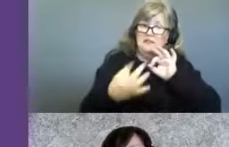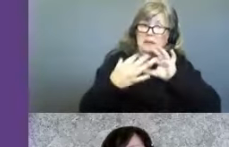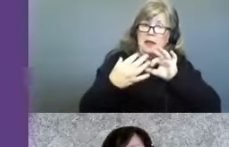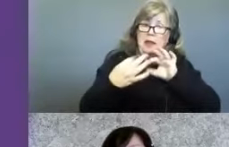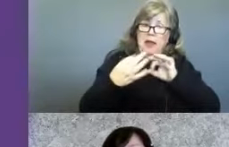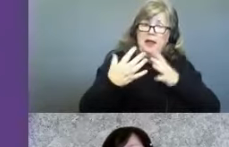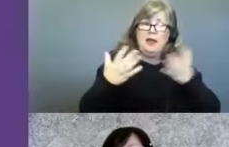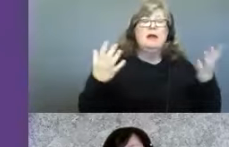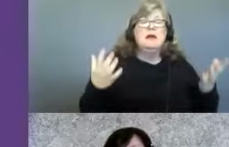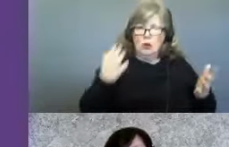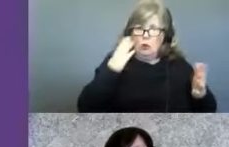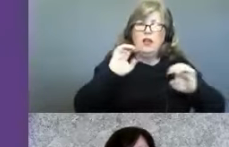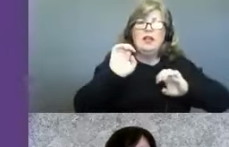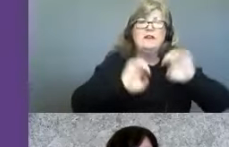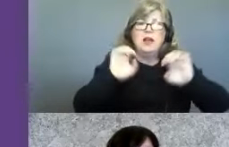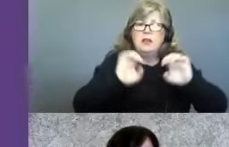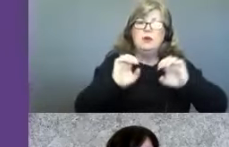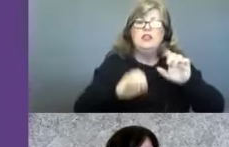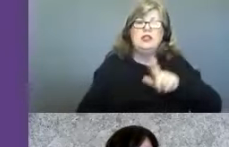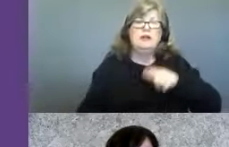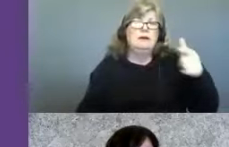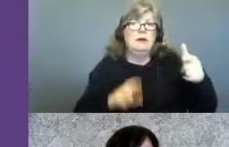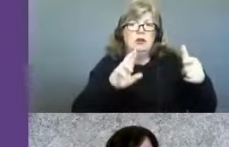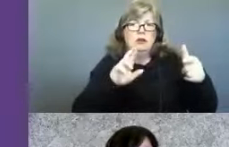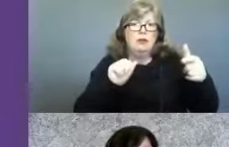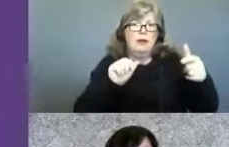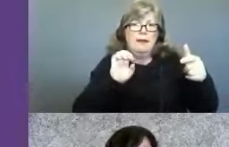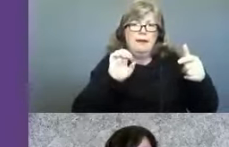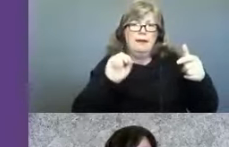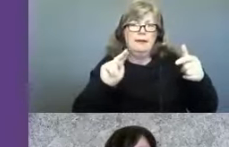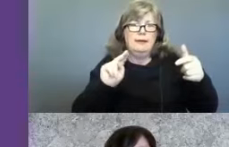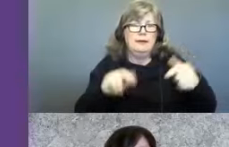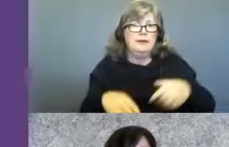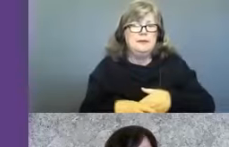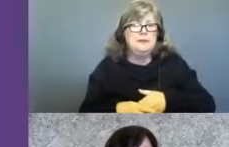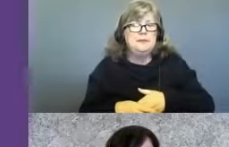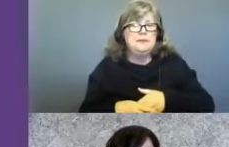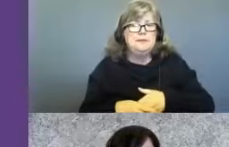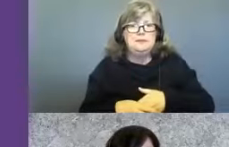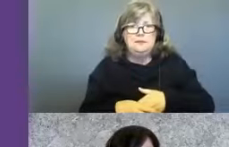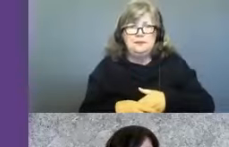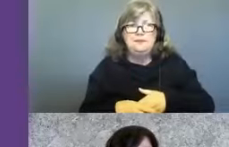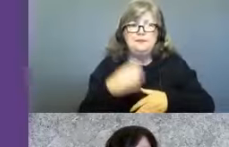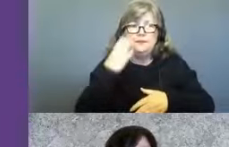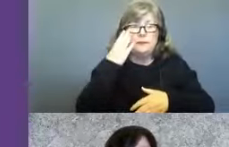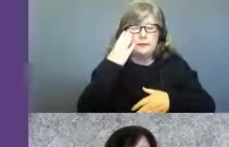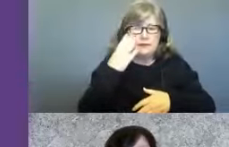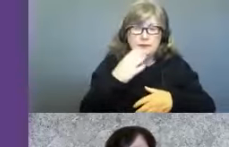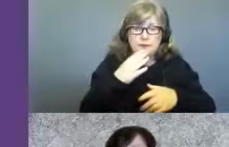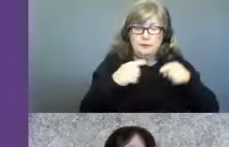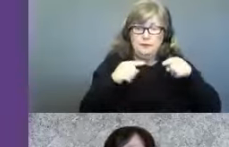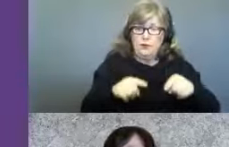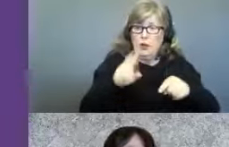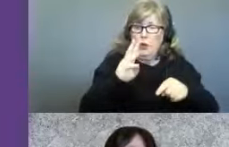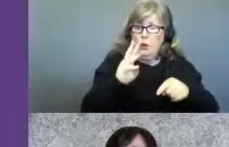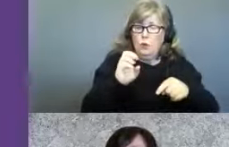little evaluation. Rayanne, I'll let you take care of that part. Yeah, so just at the conclusion of the